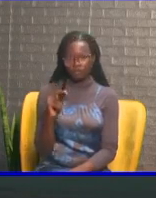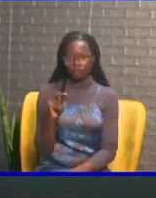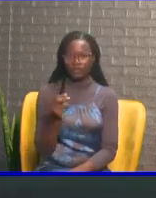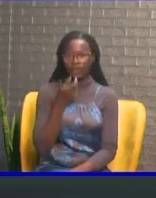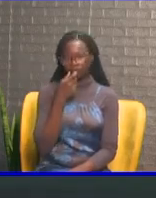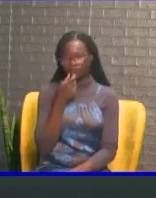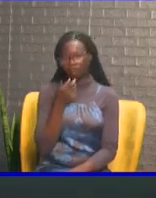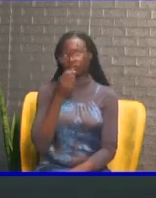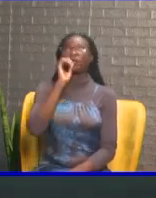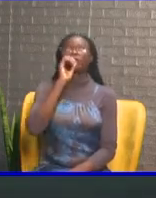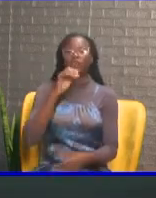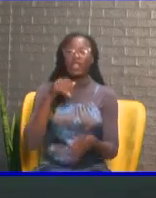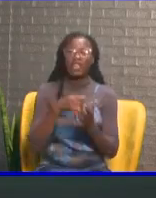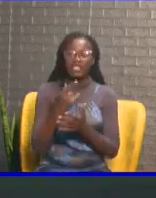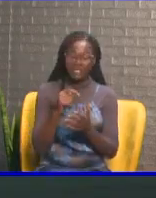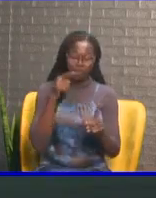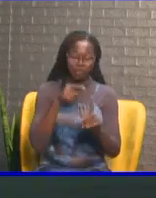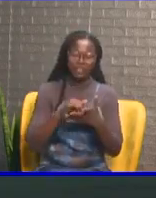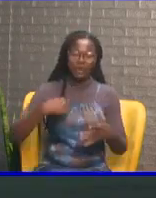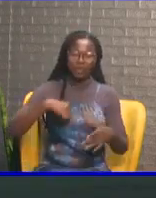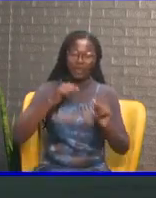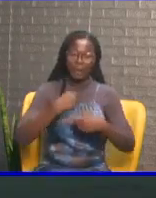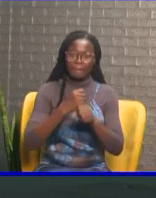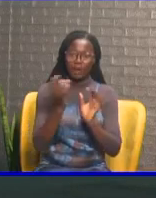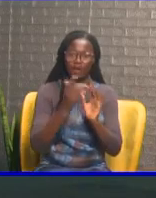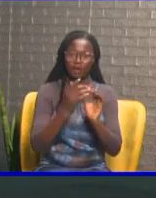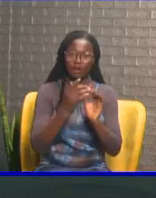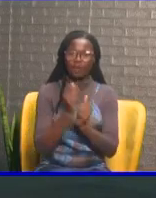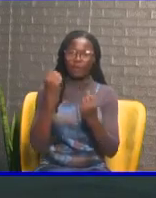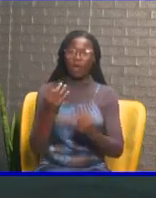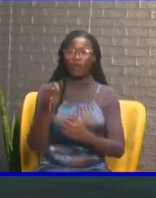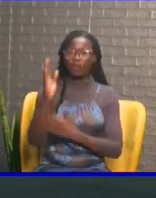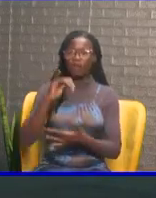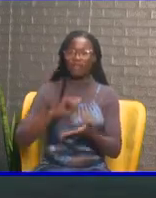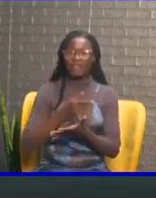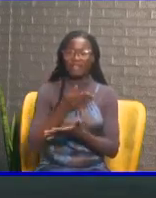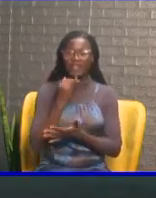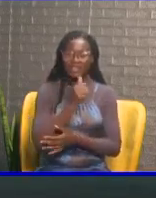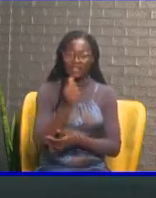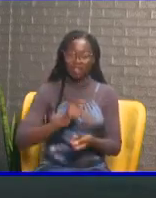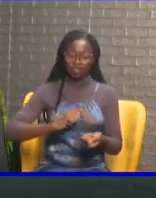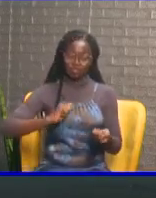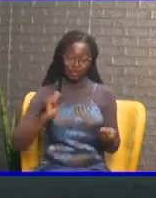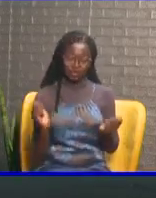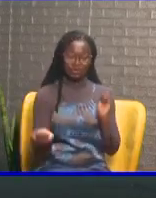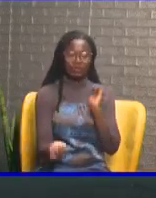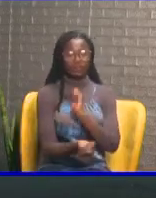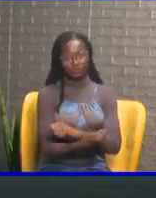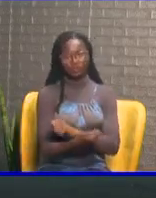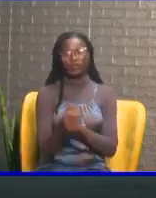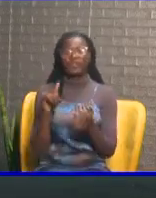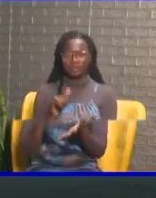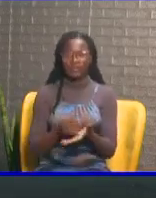make contact with the power of God, that there is a transmission that